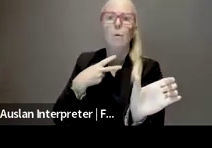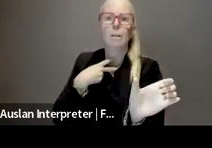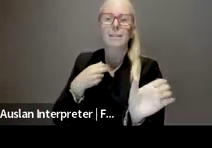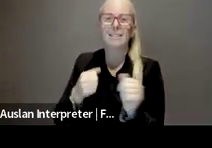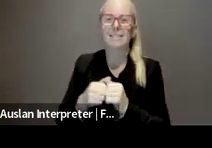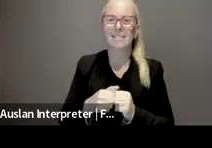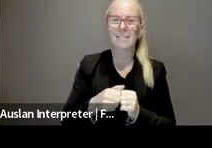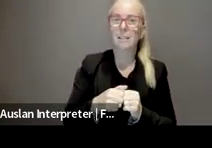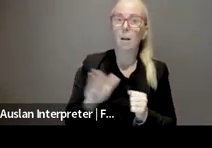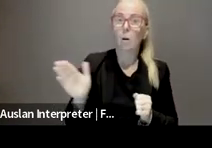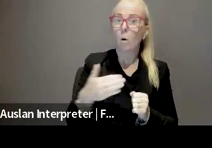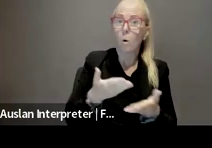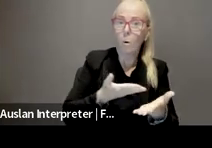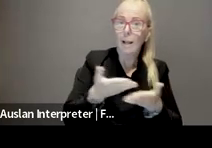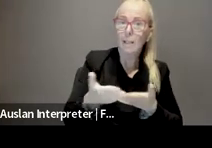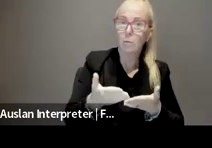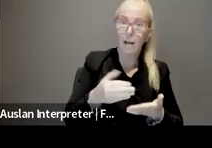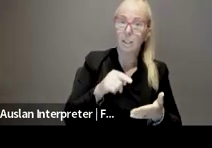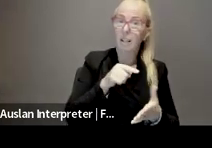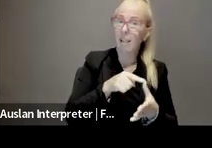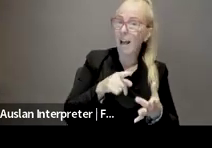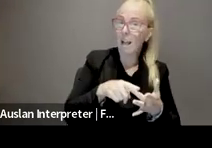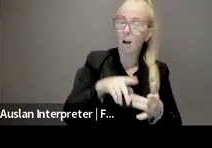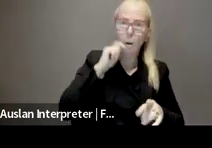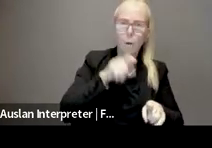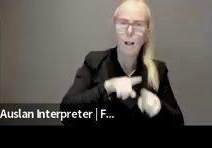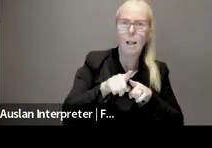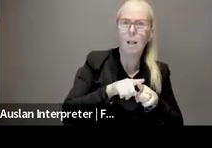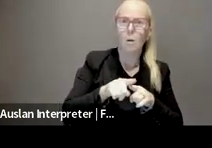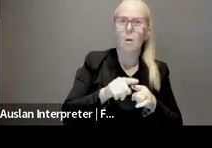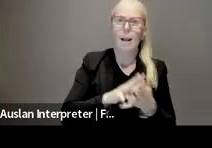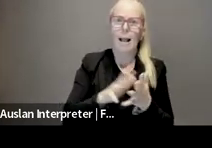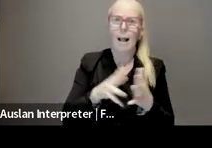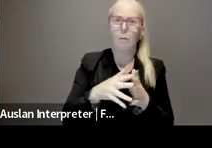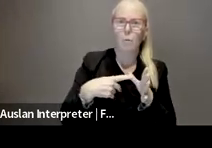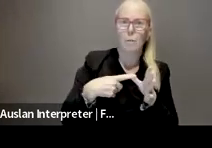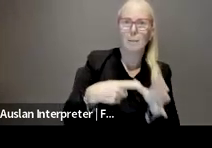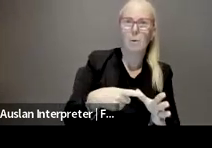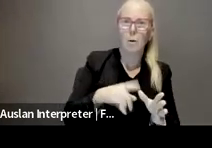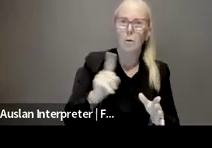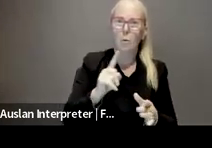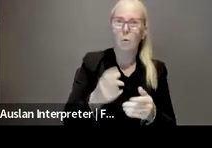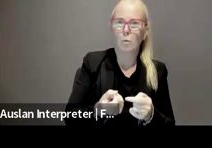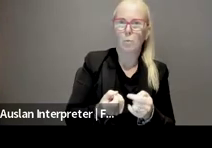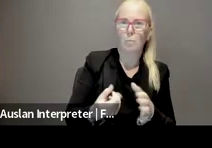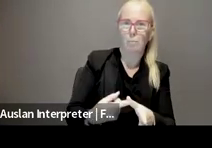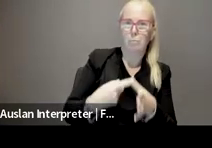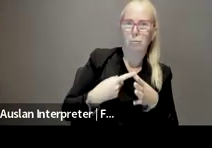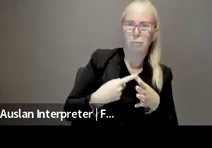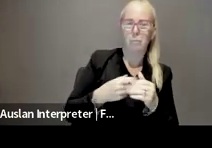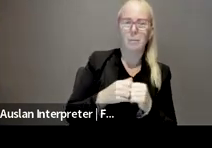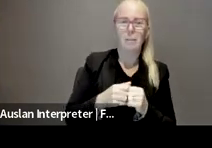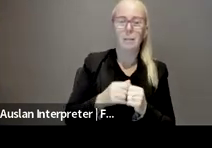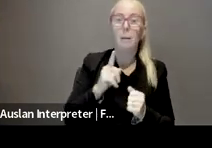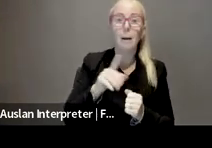the AI learns, refining its suggestions and responses based on context, location, and more. But it's not just about